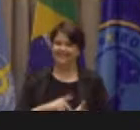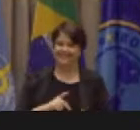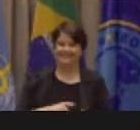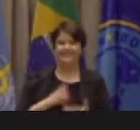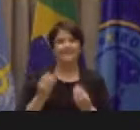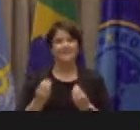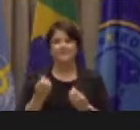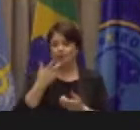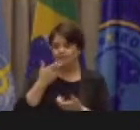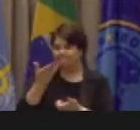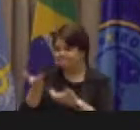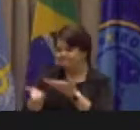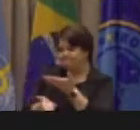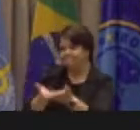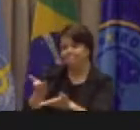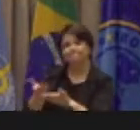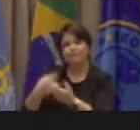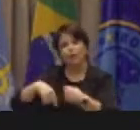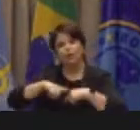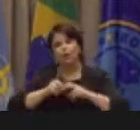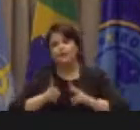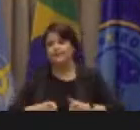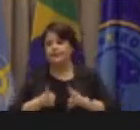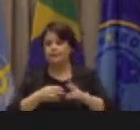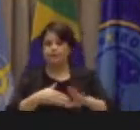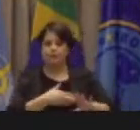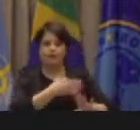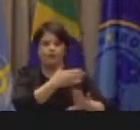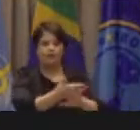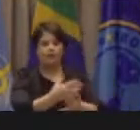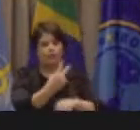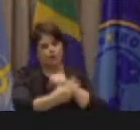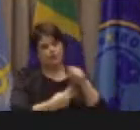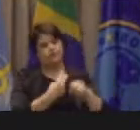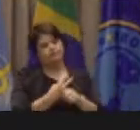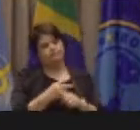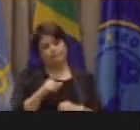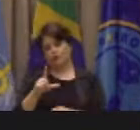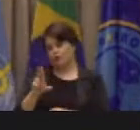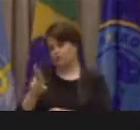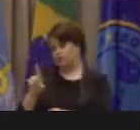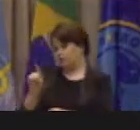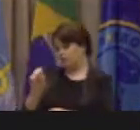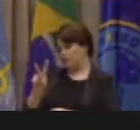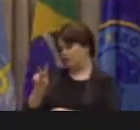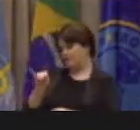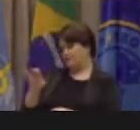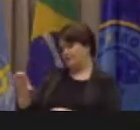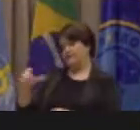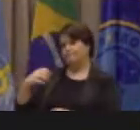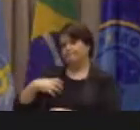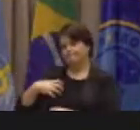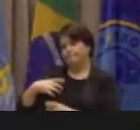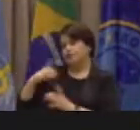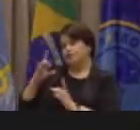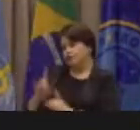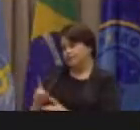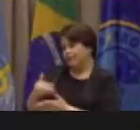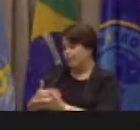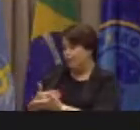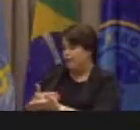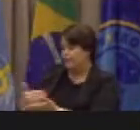Why? It's the way he has treated us throughout these 2 days, Ludovic. It's